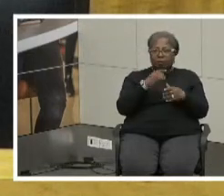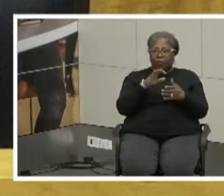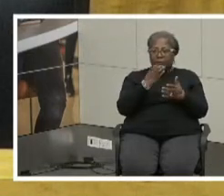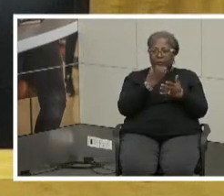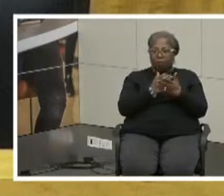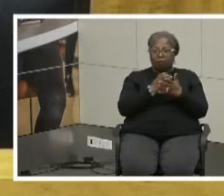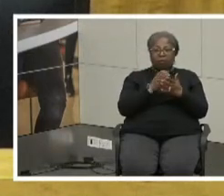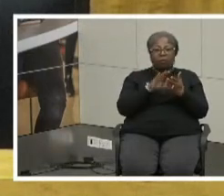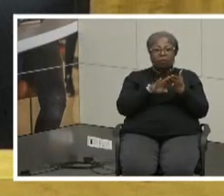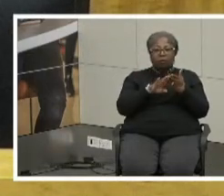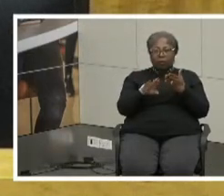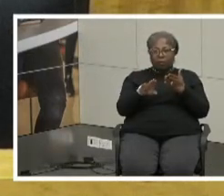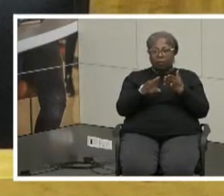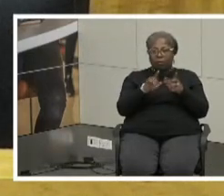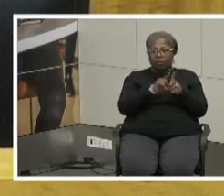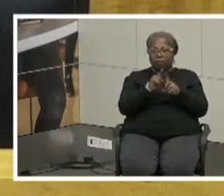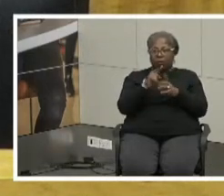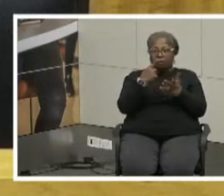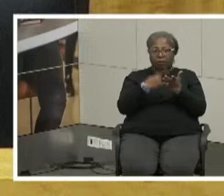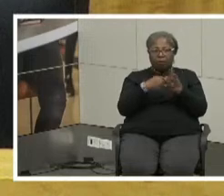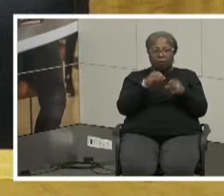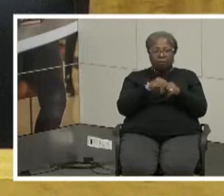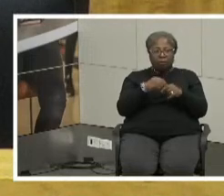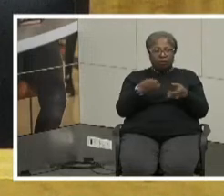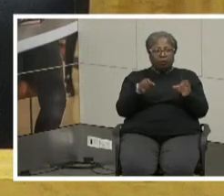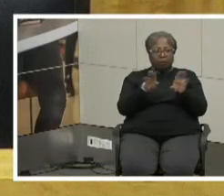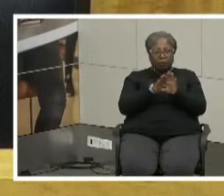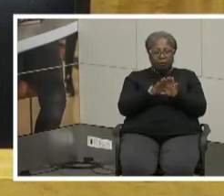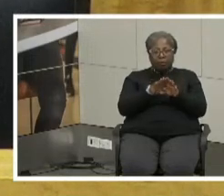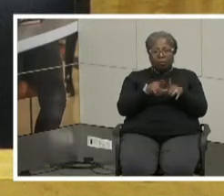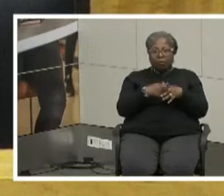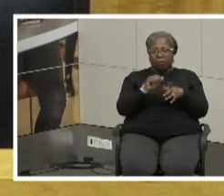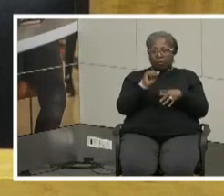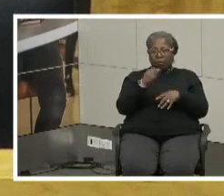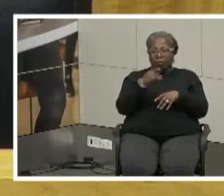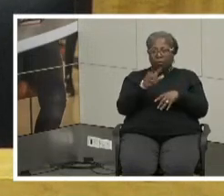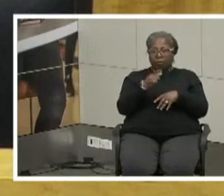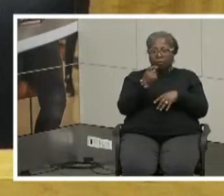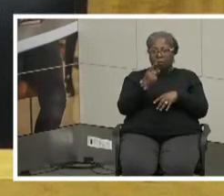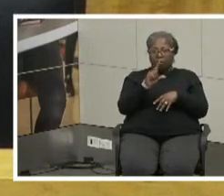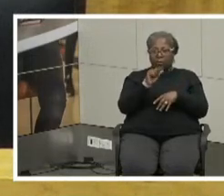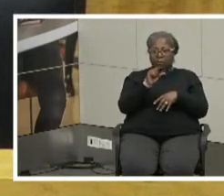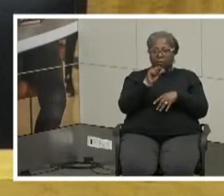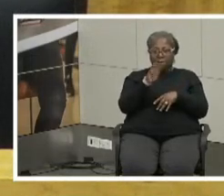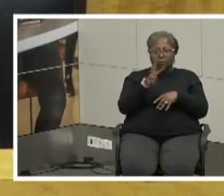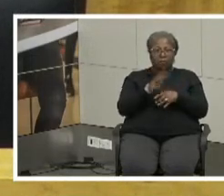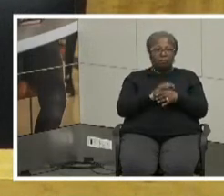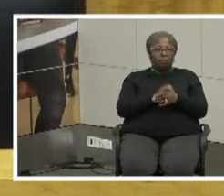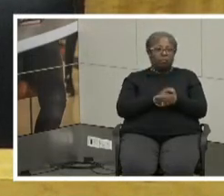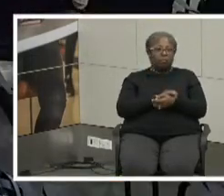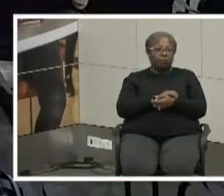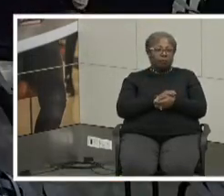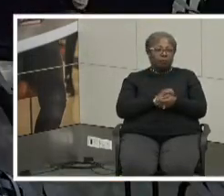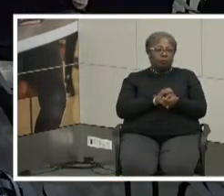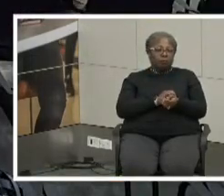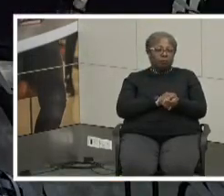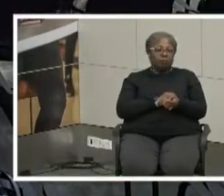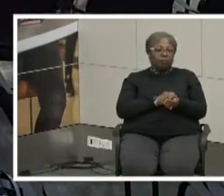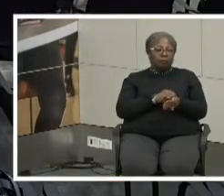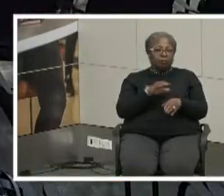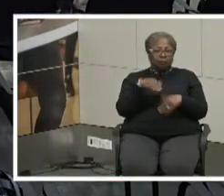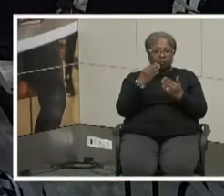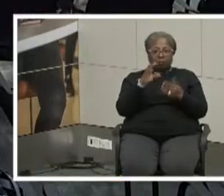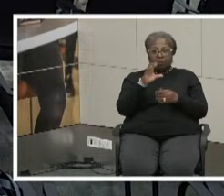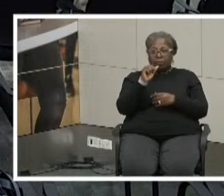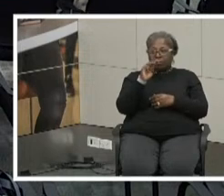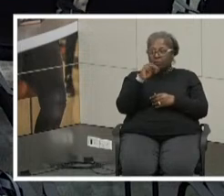and non-renewals as discussed in the closed session effective April 11 2024 uh we have a motion by Mr